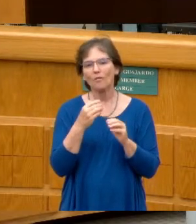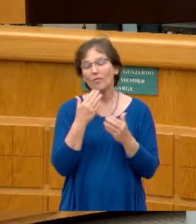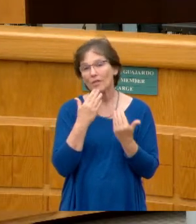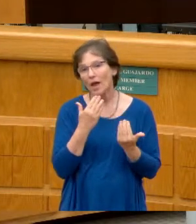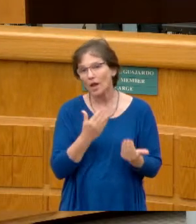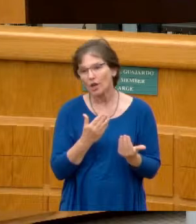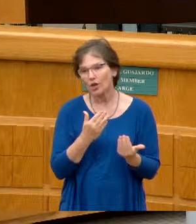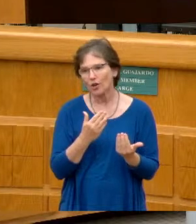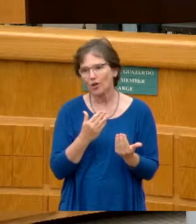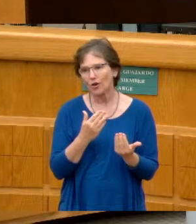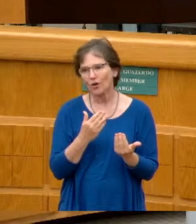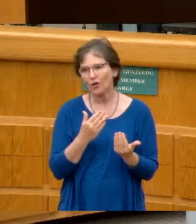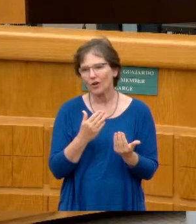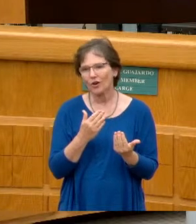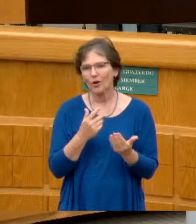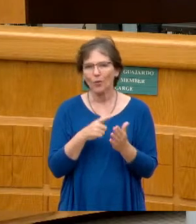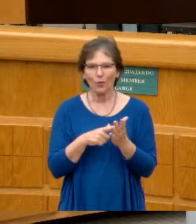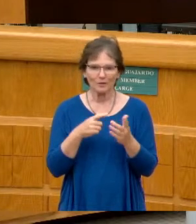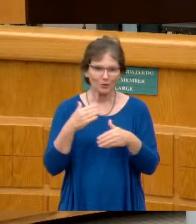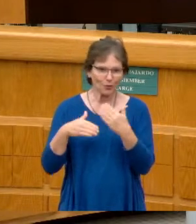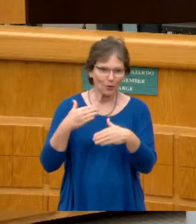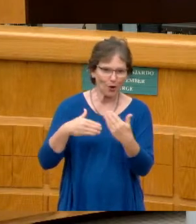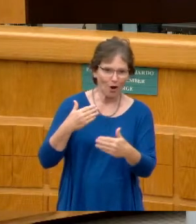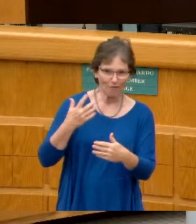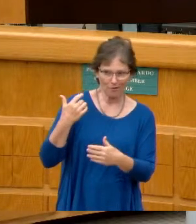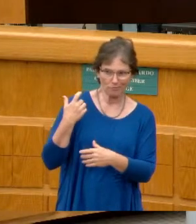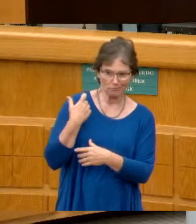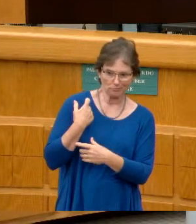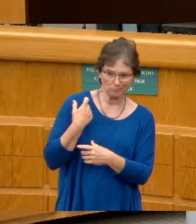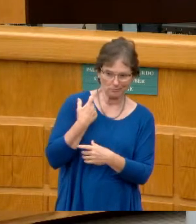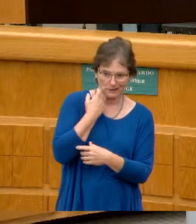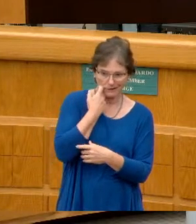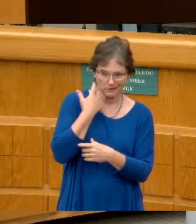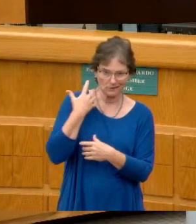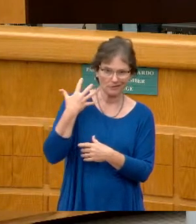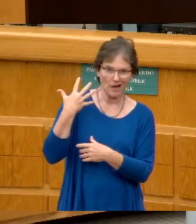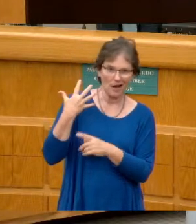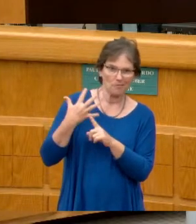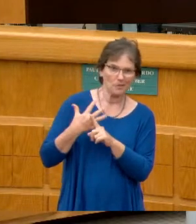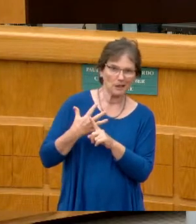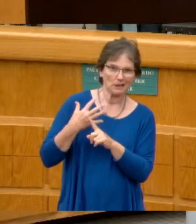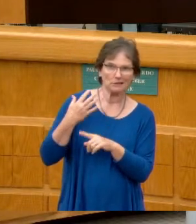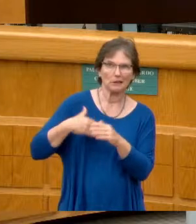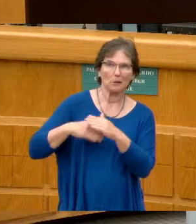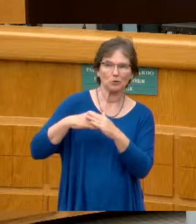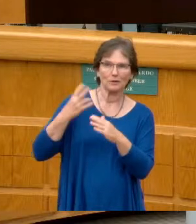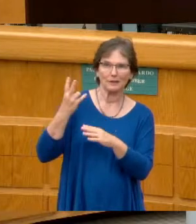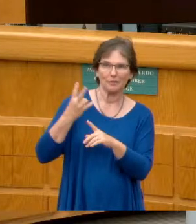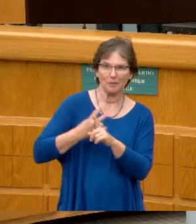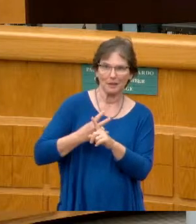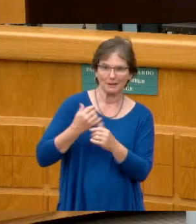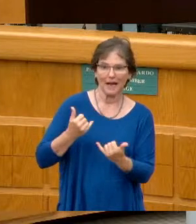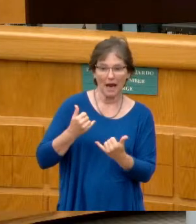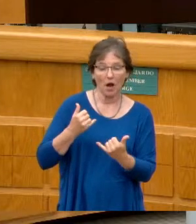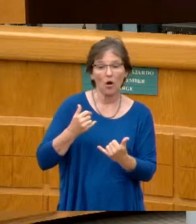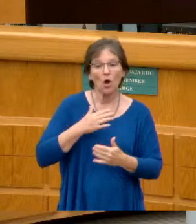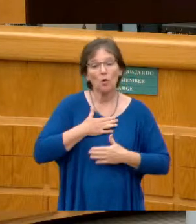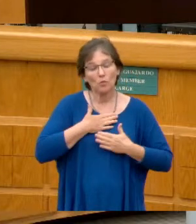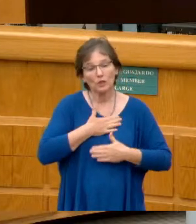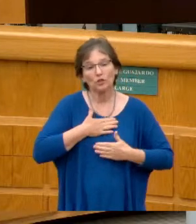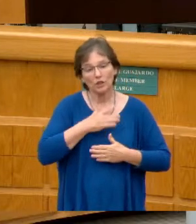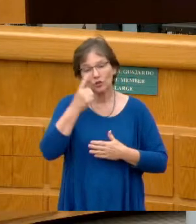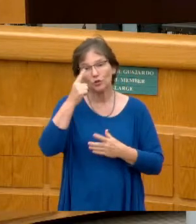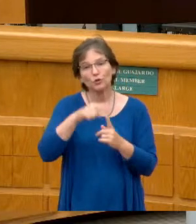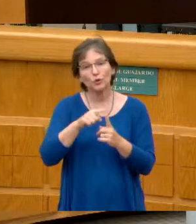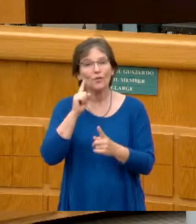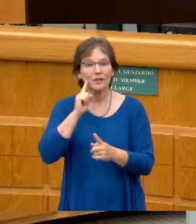businesses, and they're doing what they can to keep you safe and healthy and provide you good food. So we want to recognize those good folks for doing that